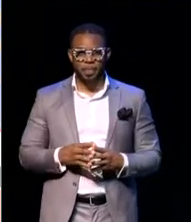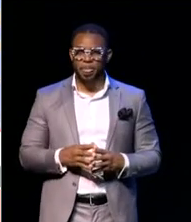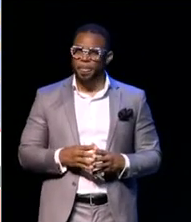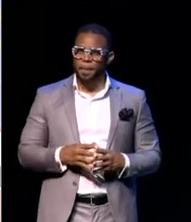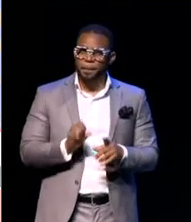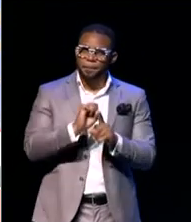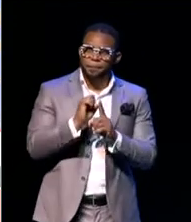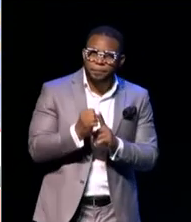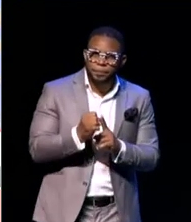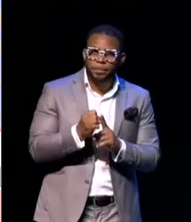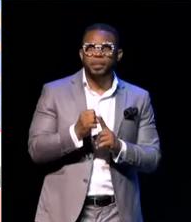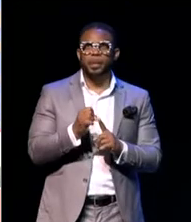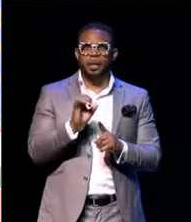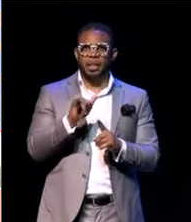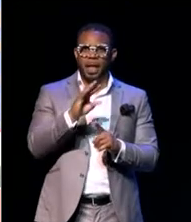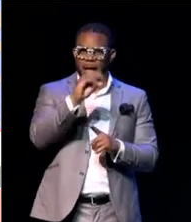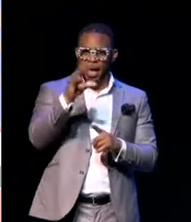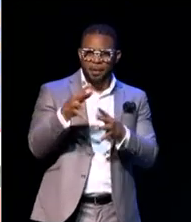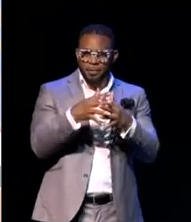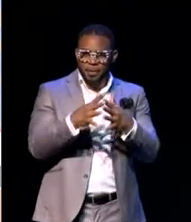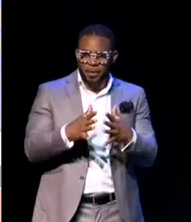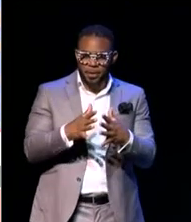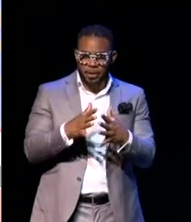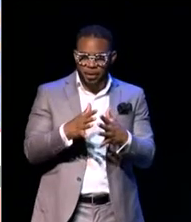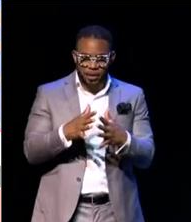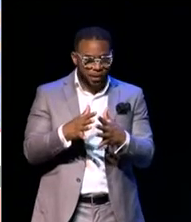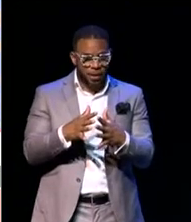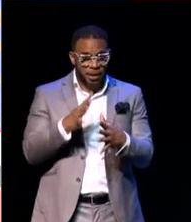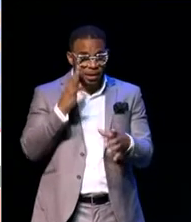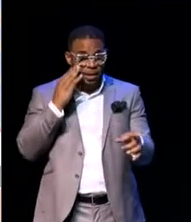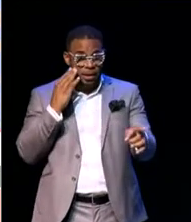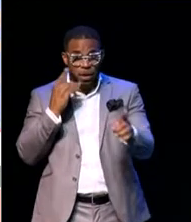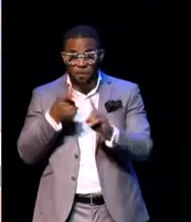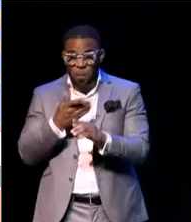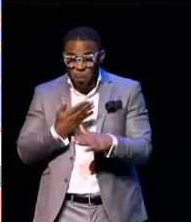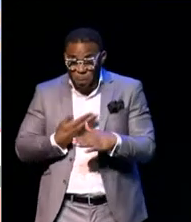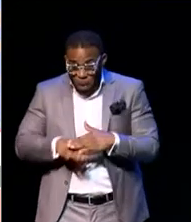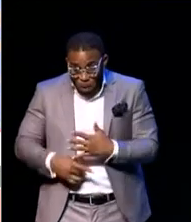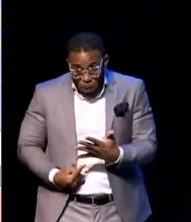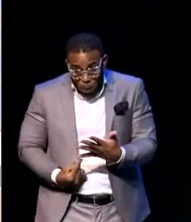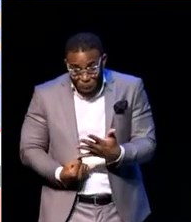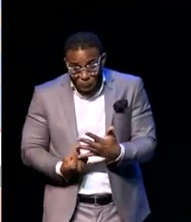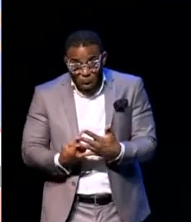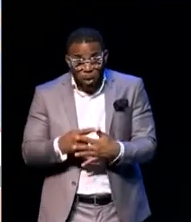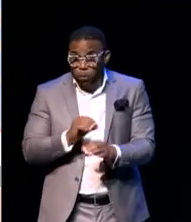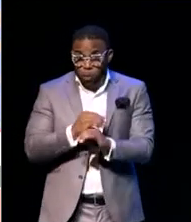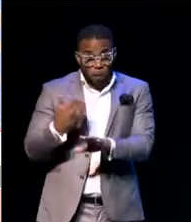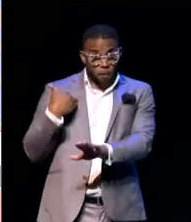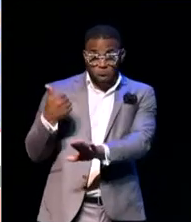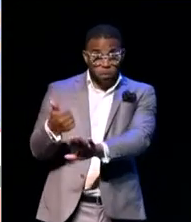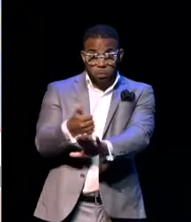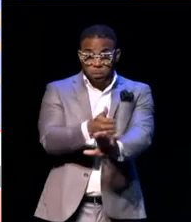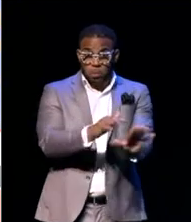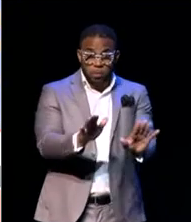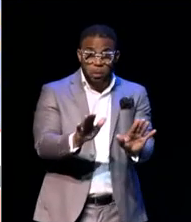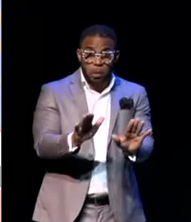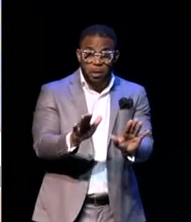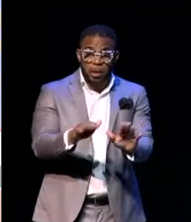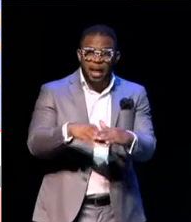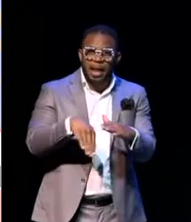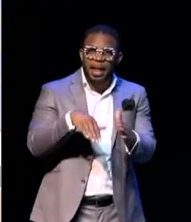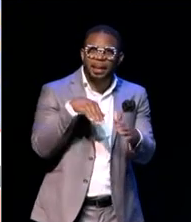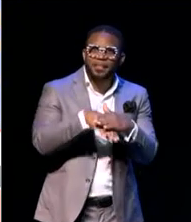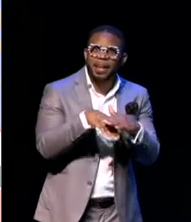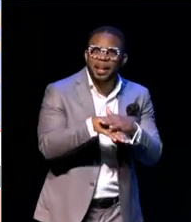The situation that African Americans find themselves in from birth, through no fault of their own, lack